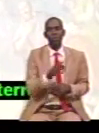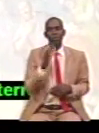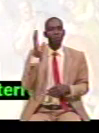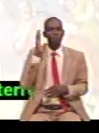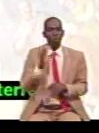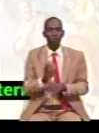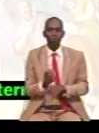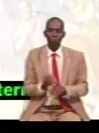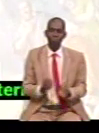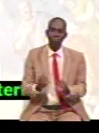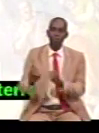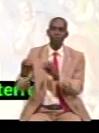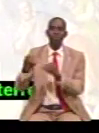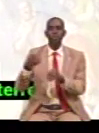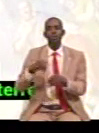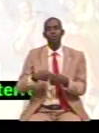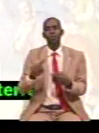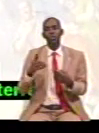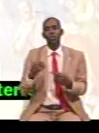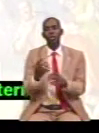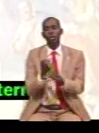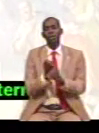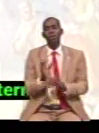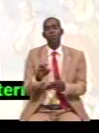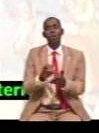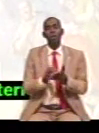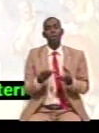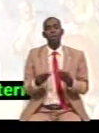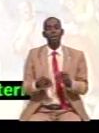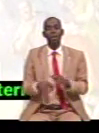in to claim their own